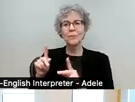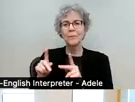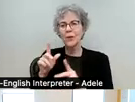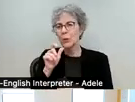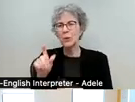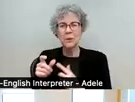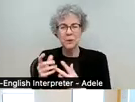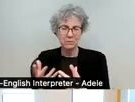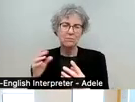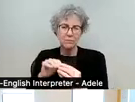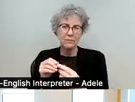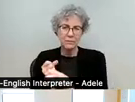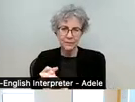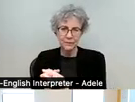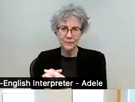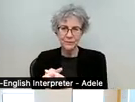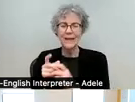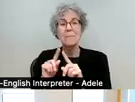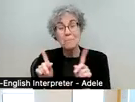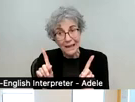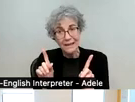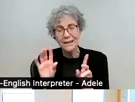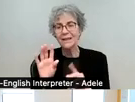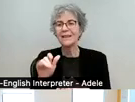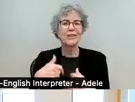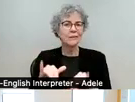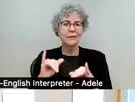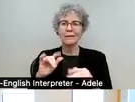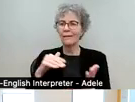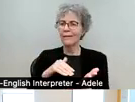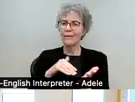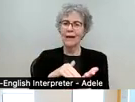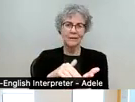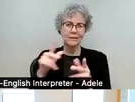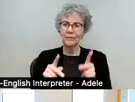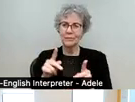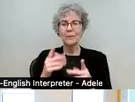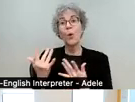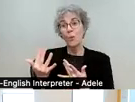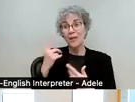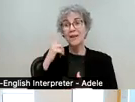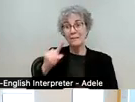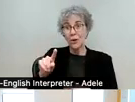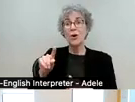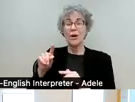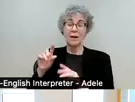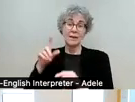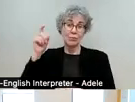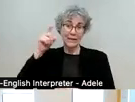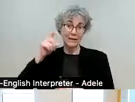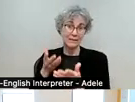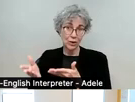more support. What that doesn't get at is the thousands of people that are waiting for residential service and are worried about the